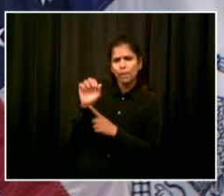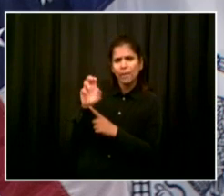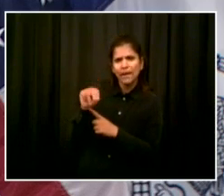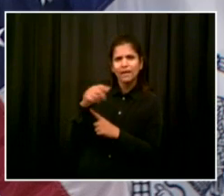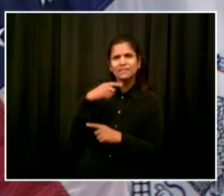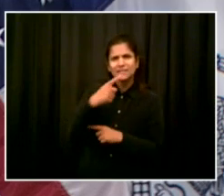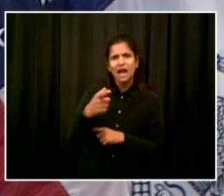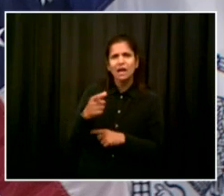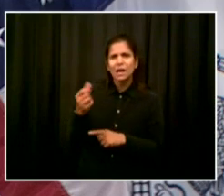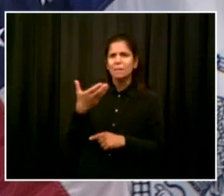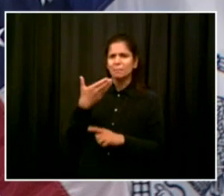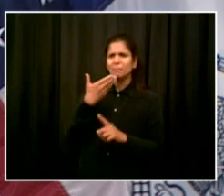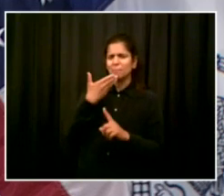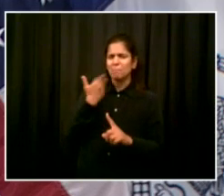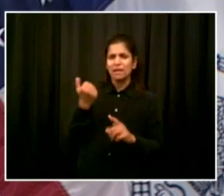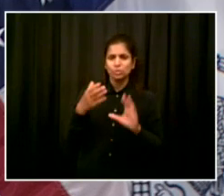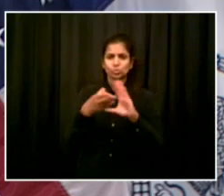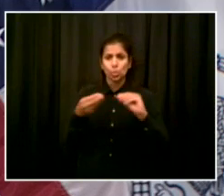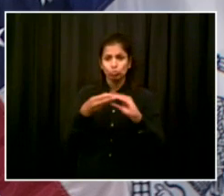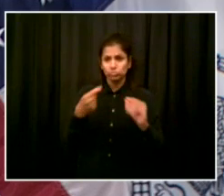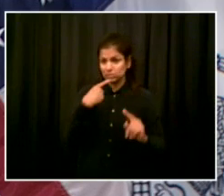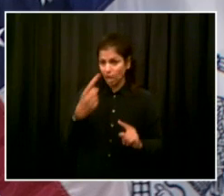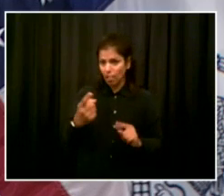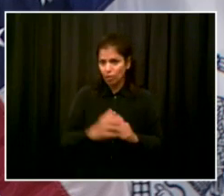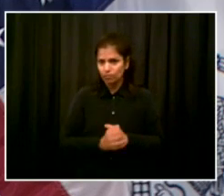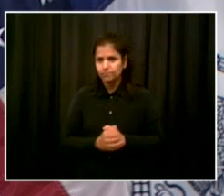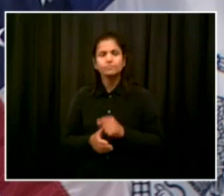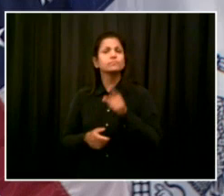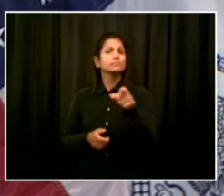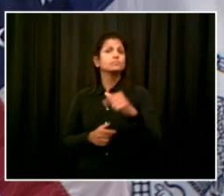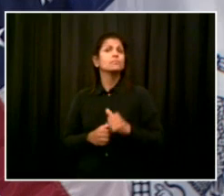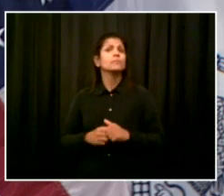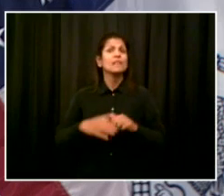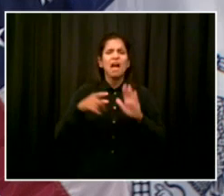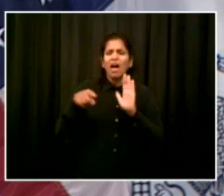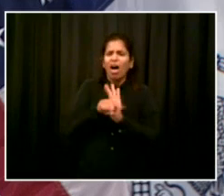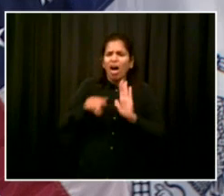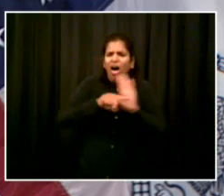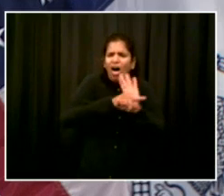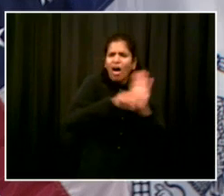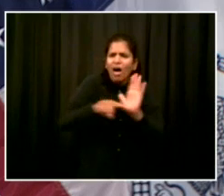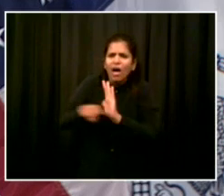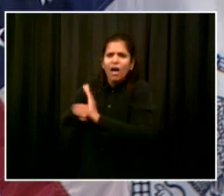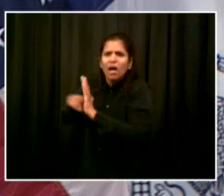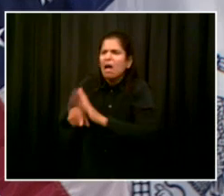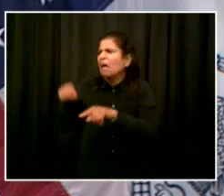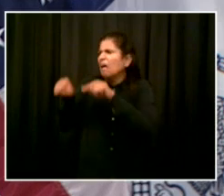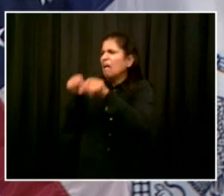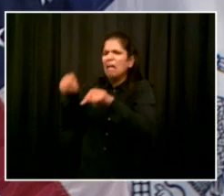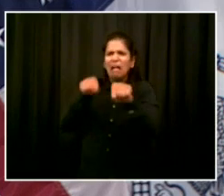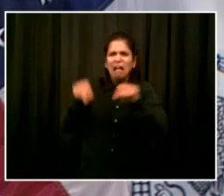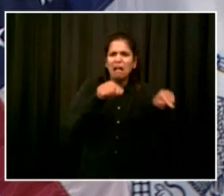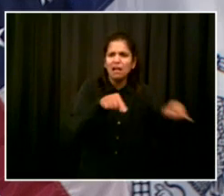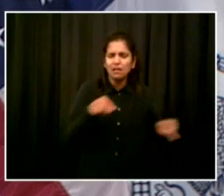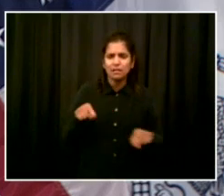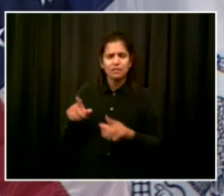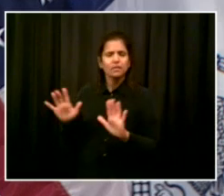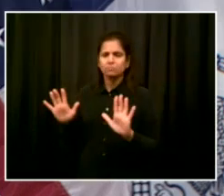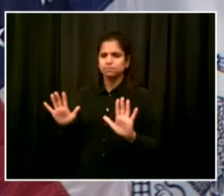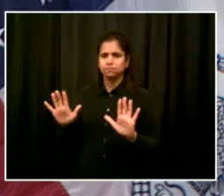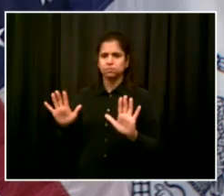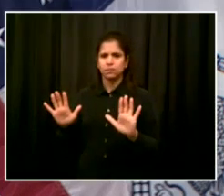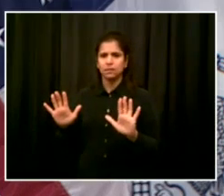very tempting to just report the bad or just report the controversial, but I beseech you all for the good of New York